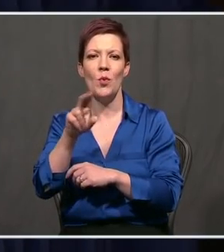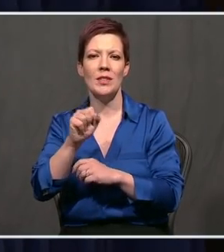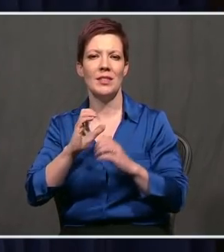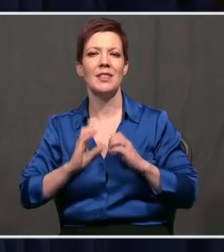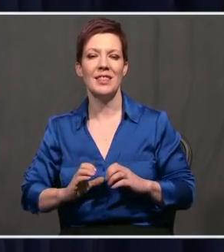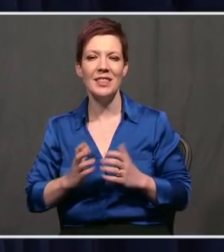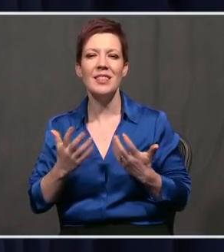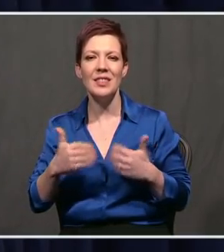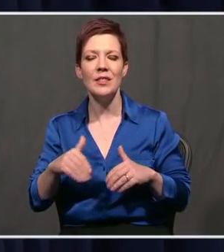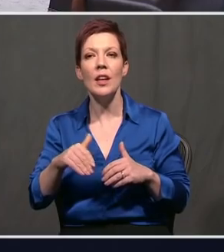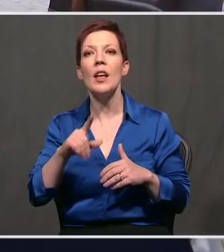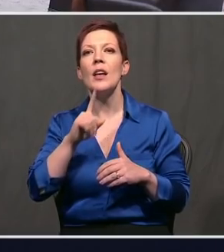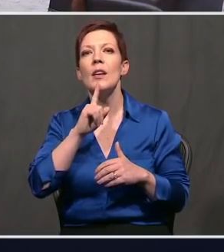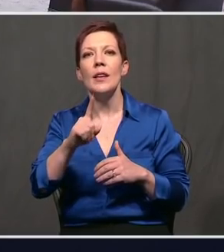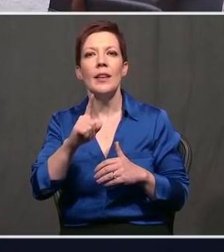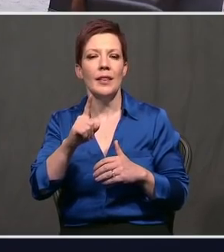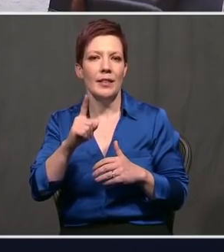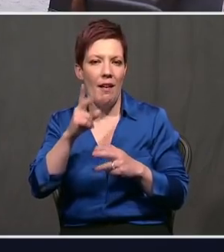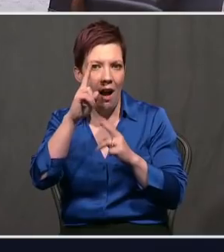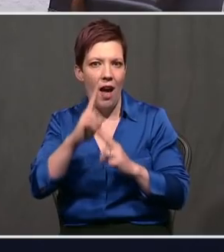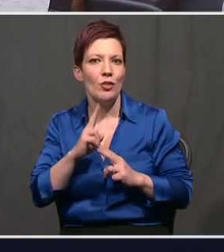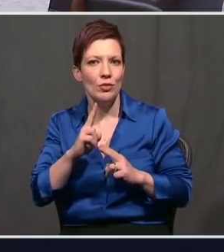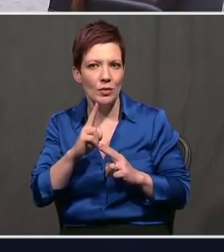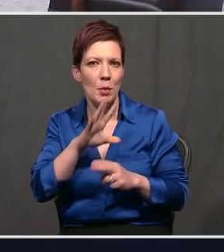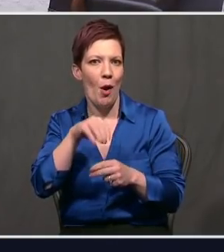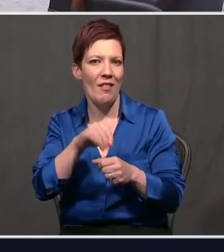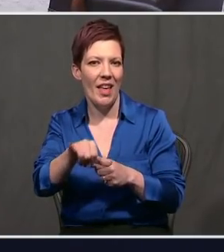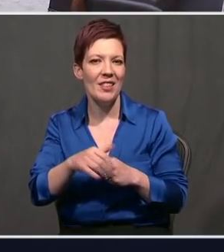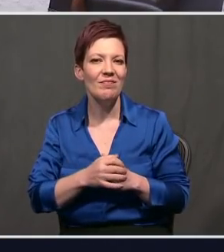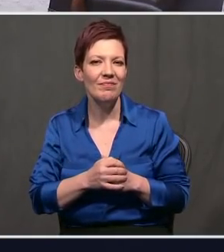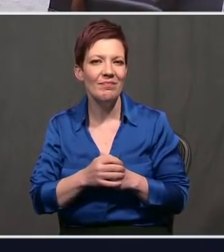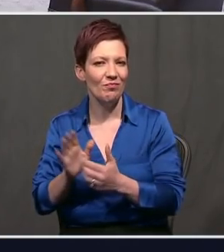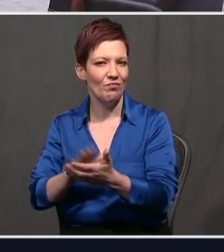so privileged to have them as part of this.